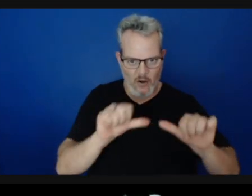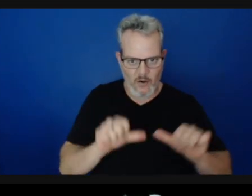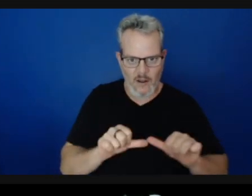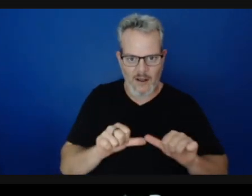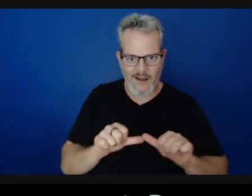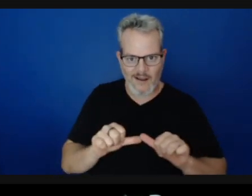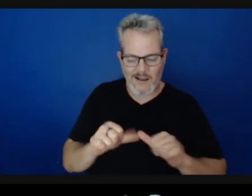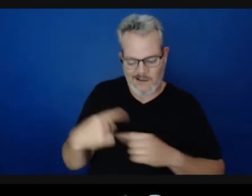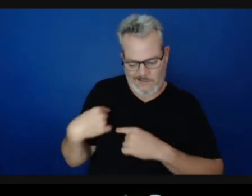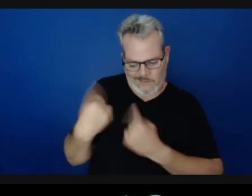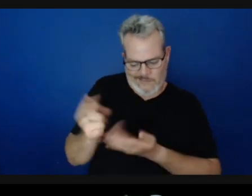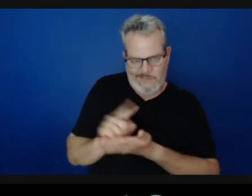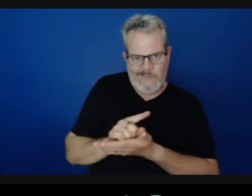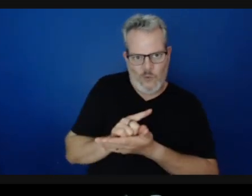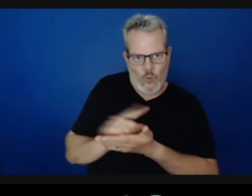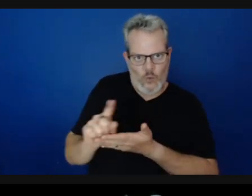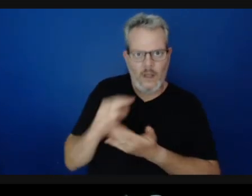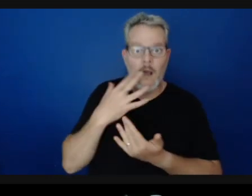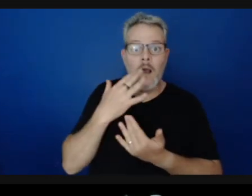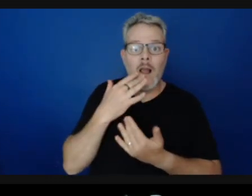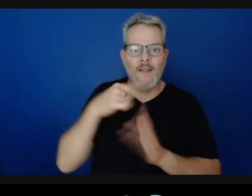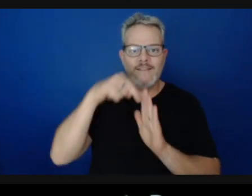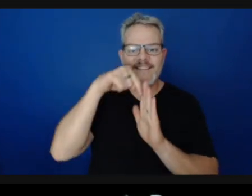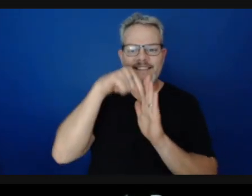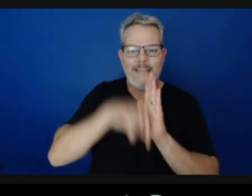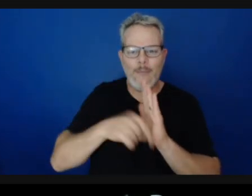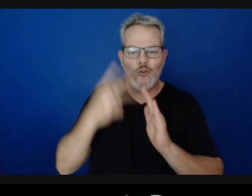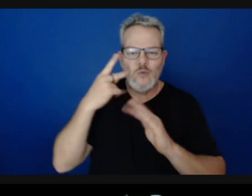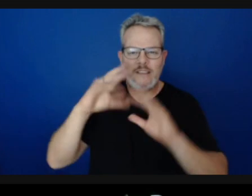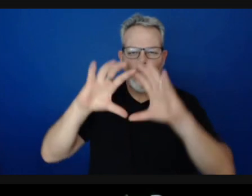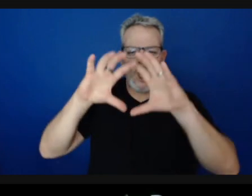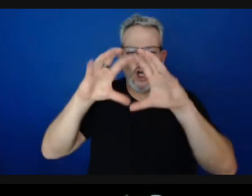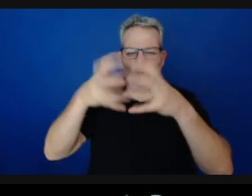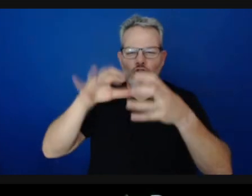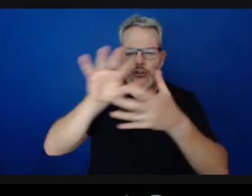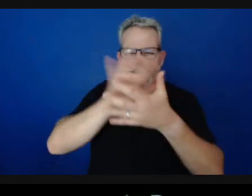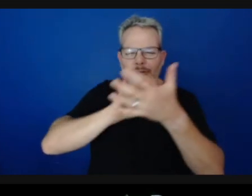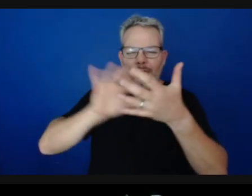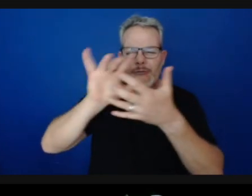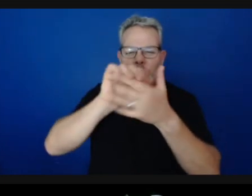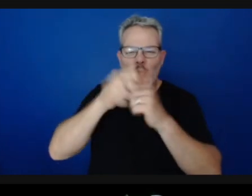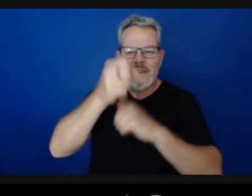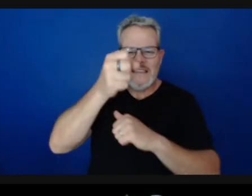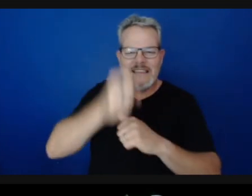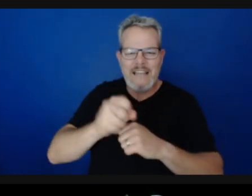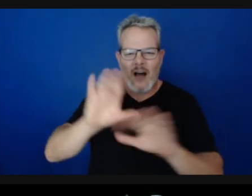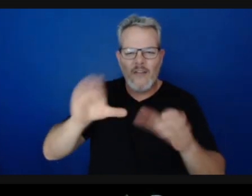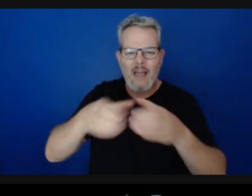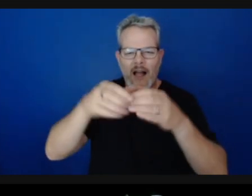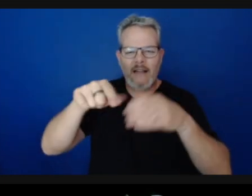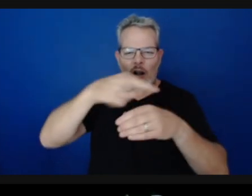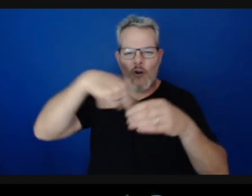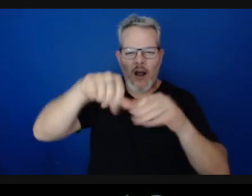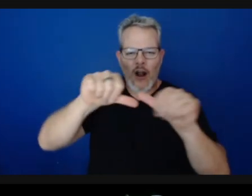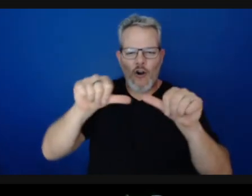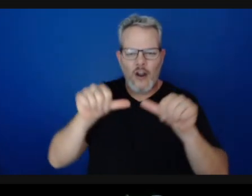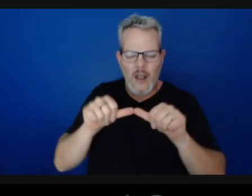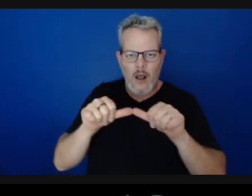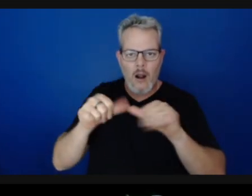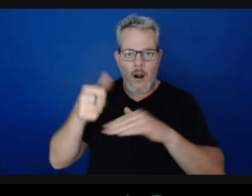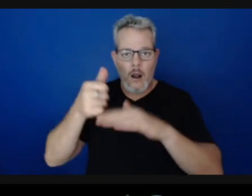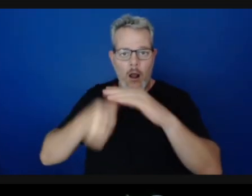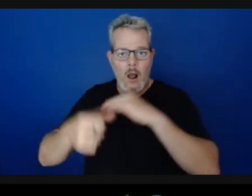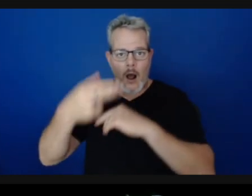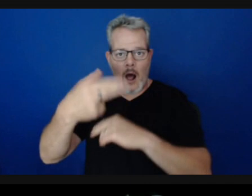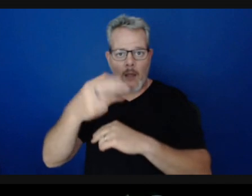colored by depth. And you see there's a cluster of earthquakes in the South Caldera area, a few under Halemaʻumaʻu and the